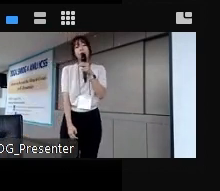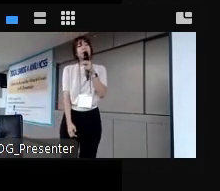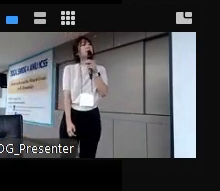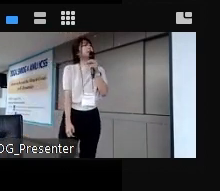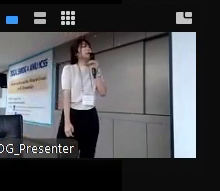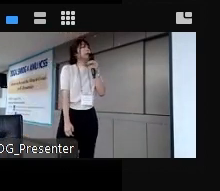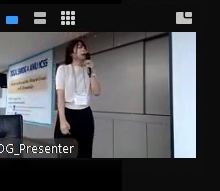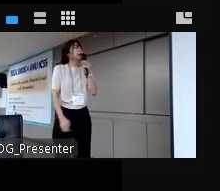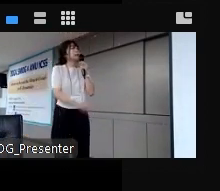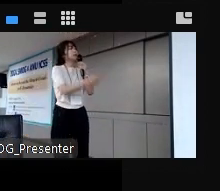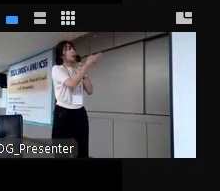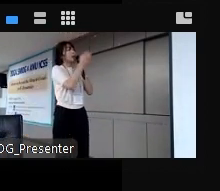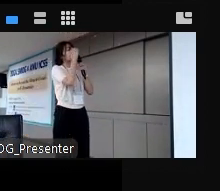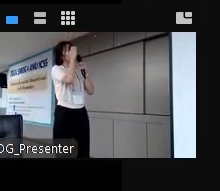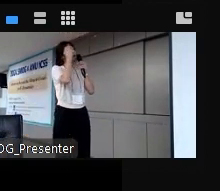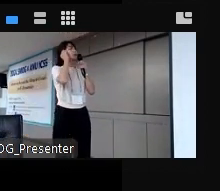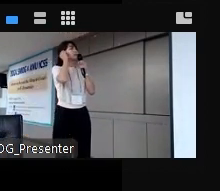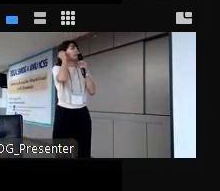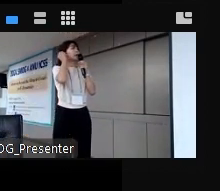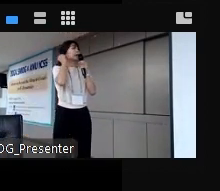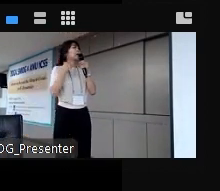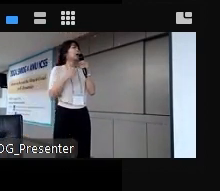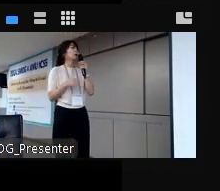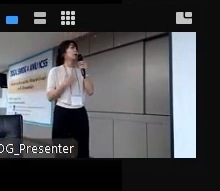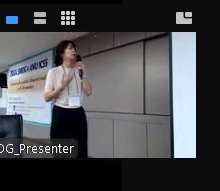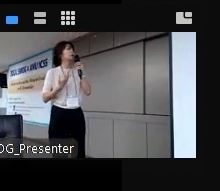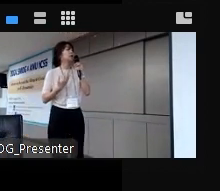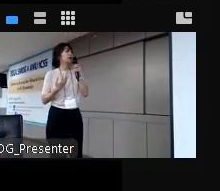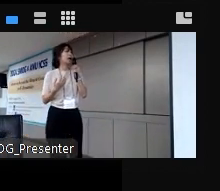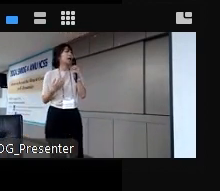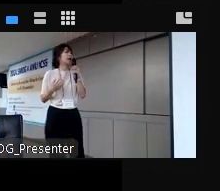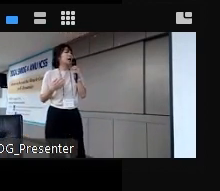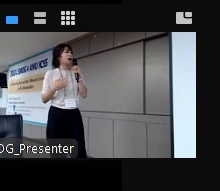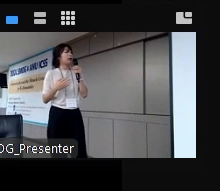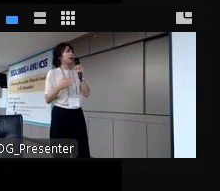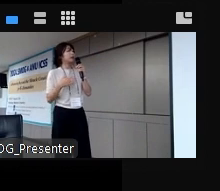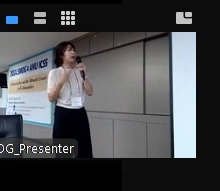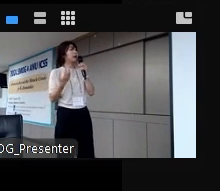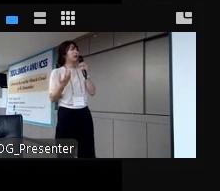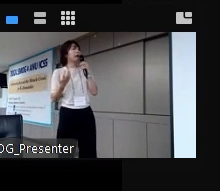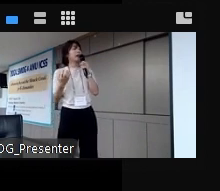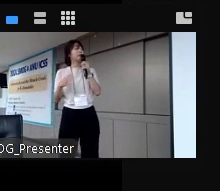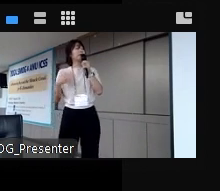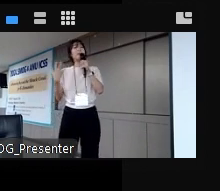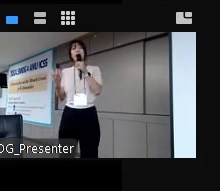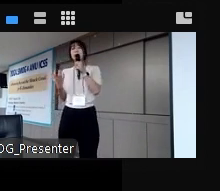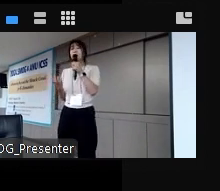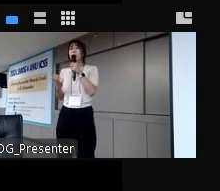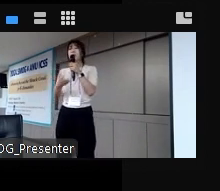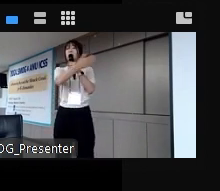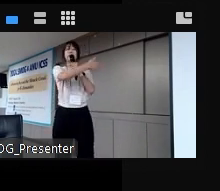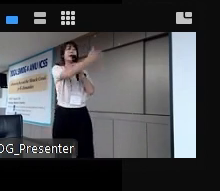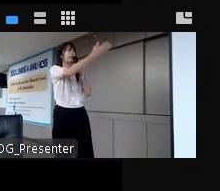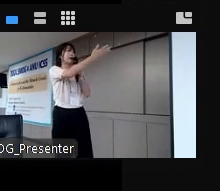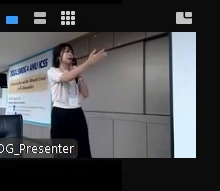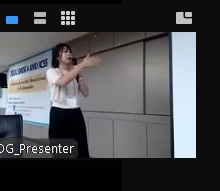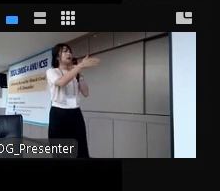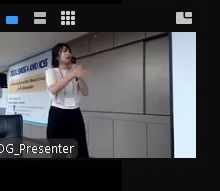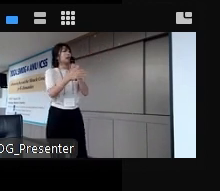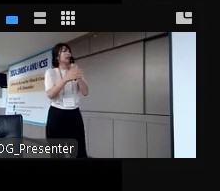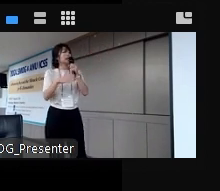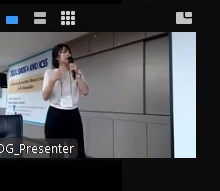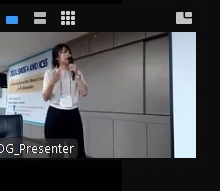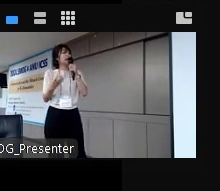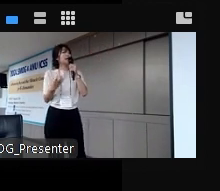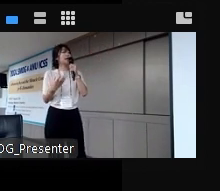So our sub-hypothesis 1 was supported. We do see that there is higher rating for minus locus, the gray bars, the